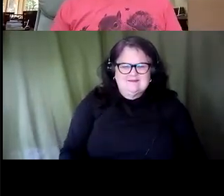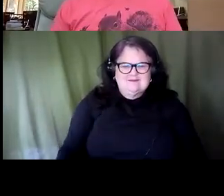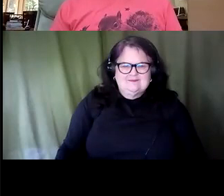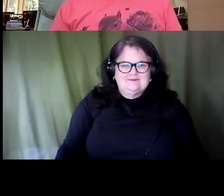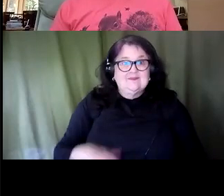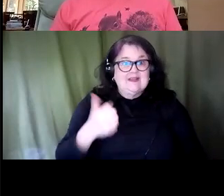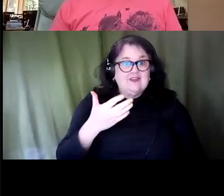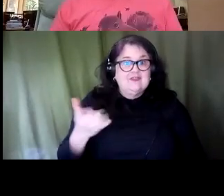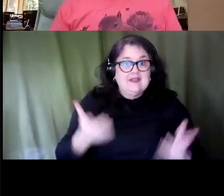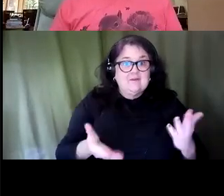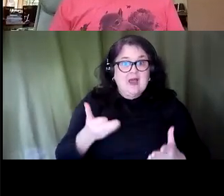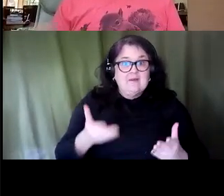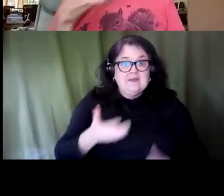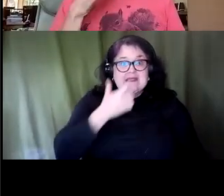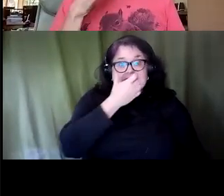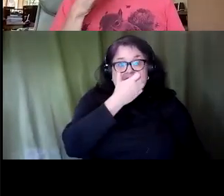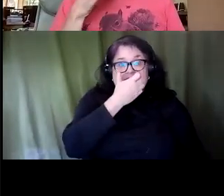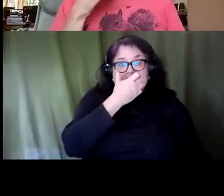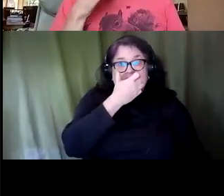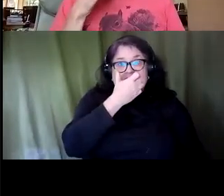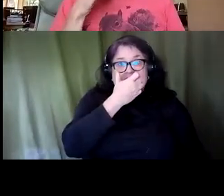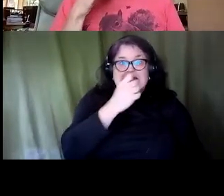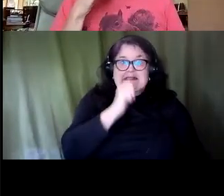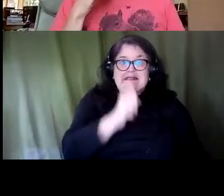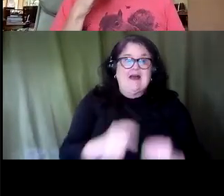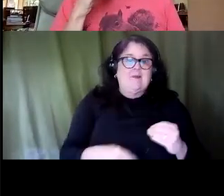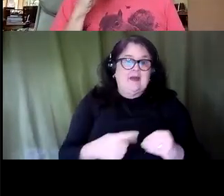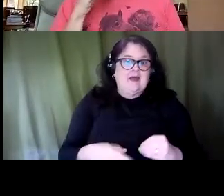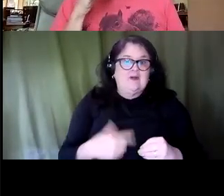Another thing might just be that, it's not just about